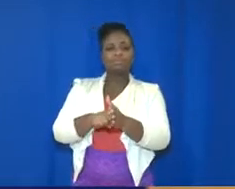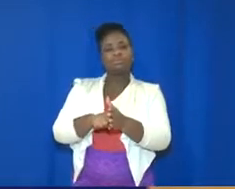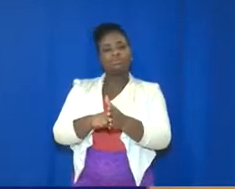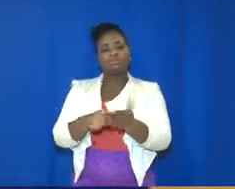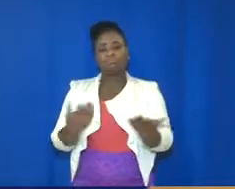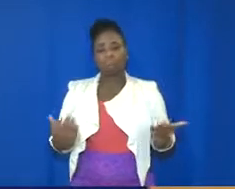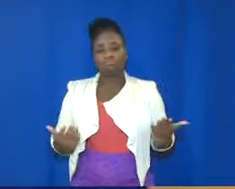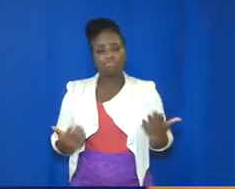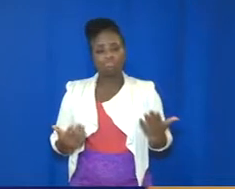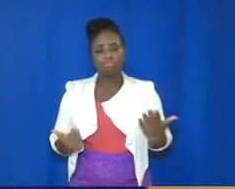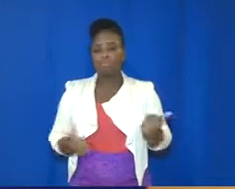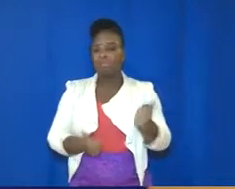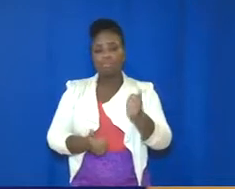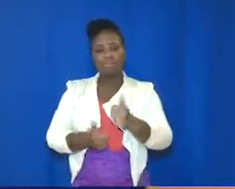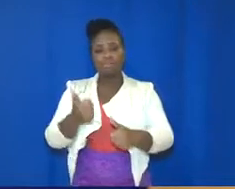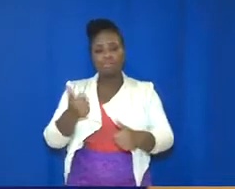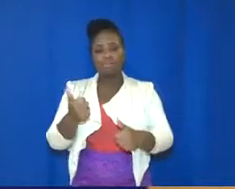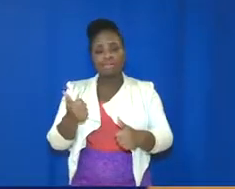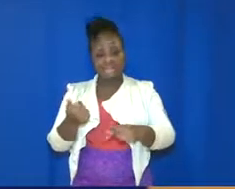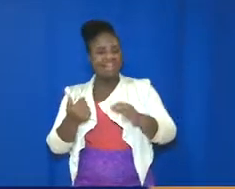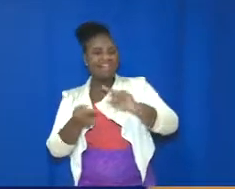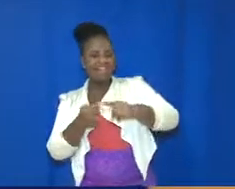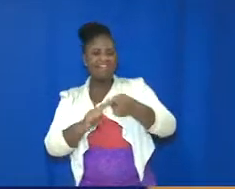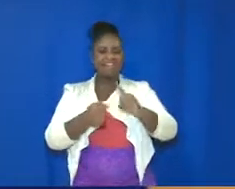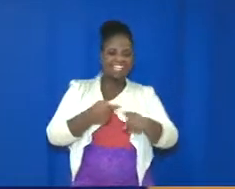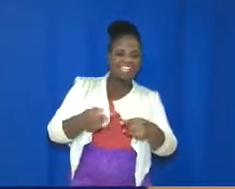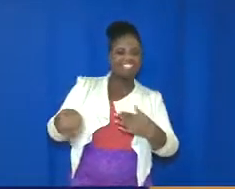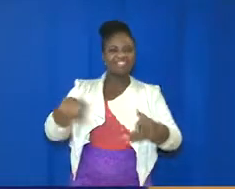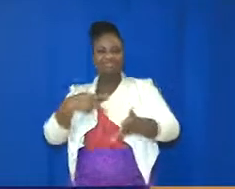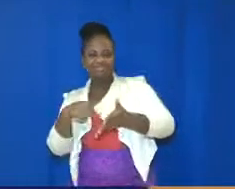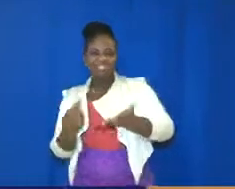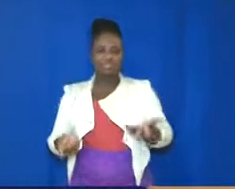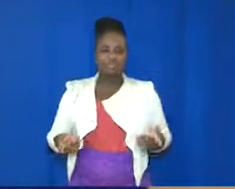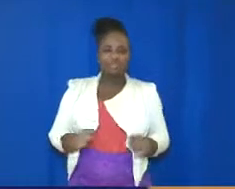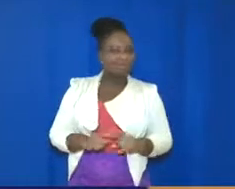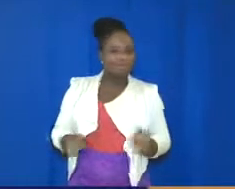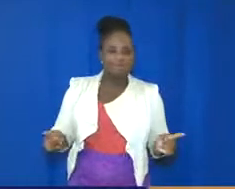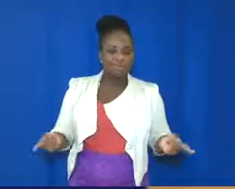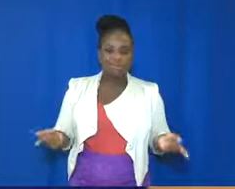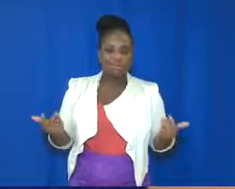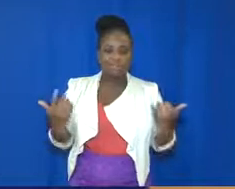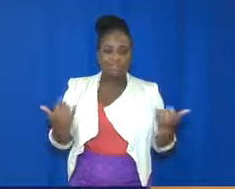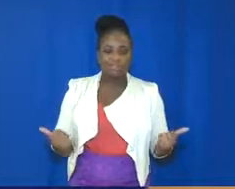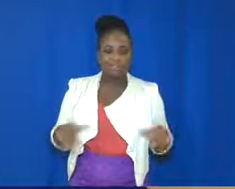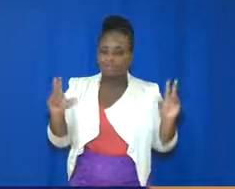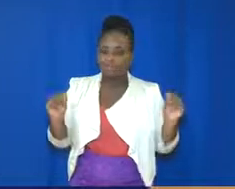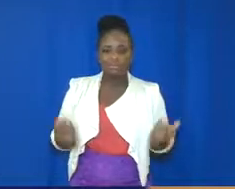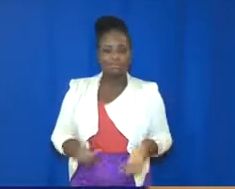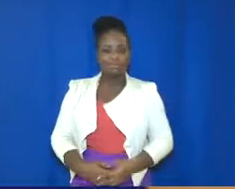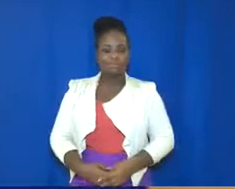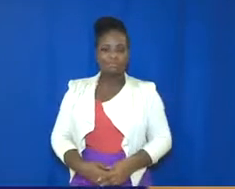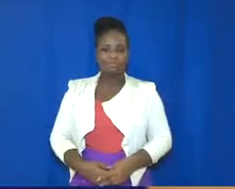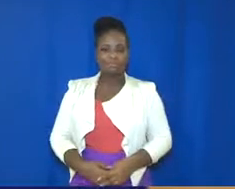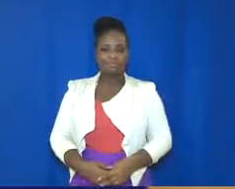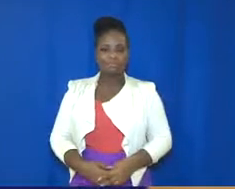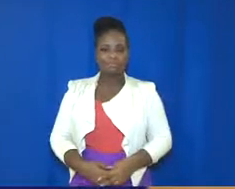economy. Most of us want to hang out with our families, friends and loved ones in a social setting, but